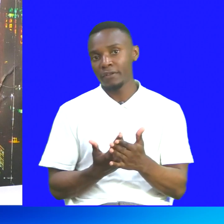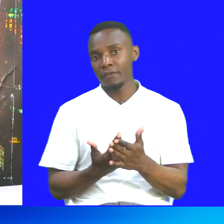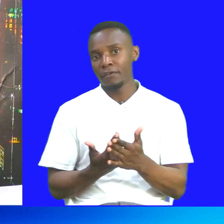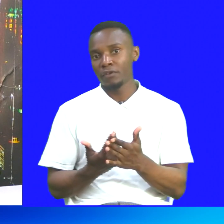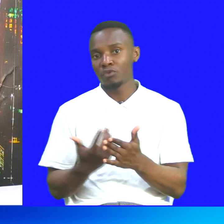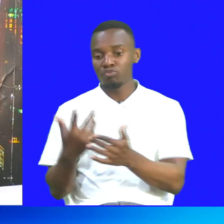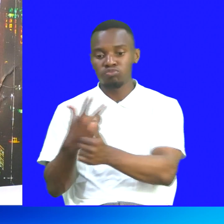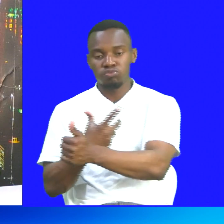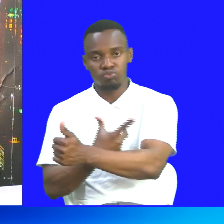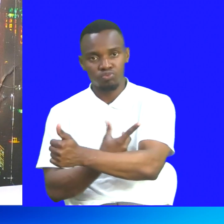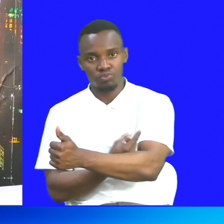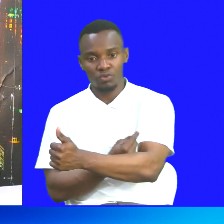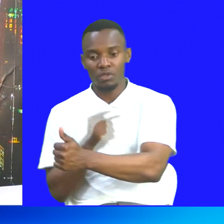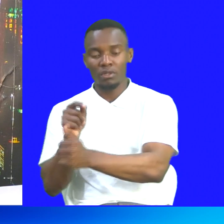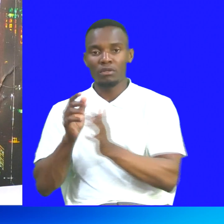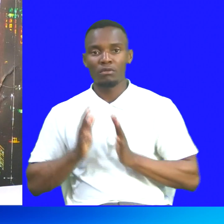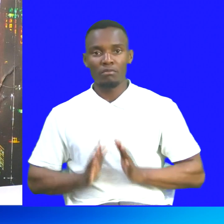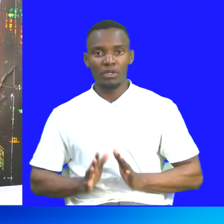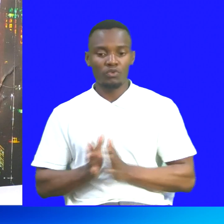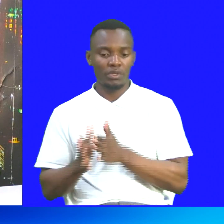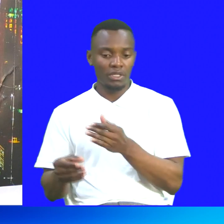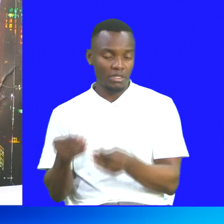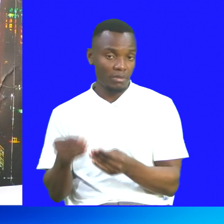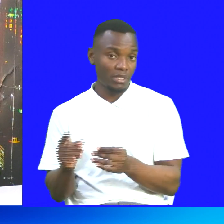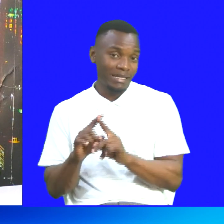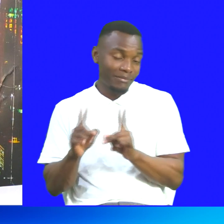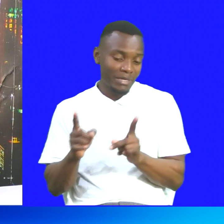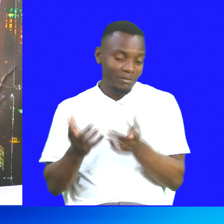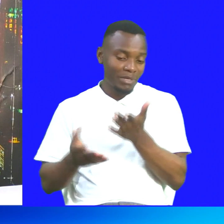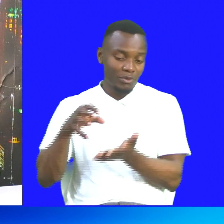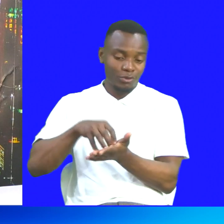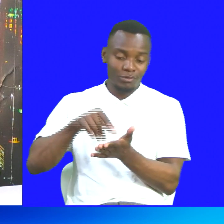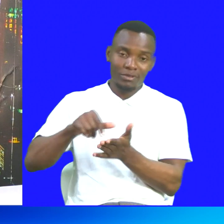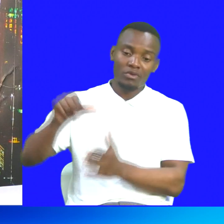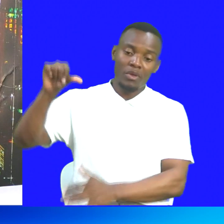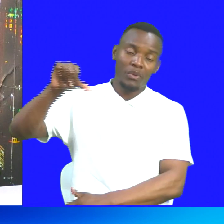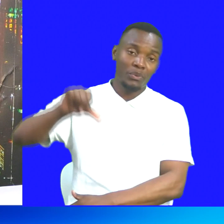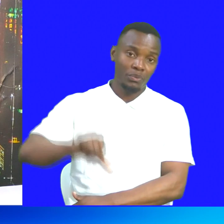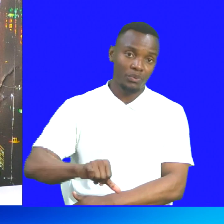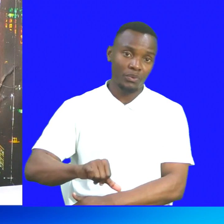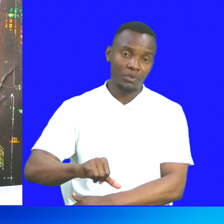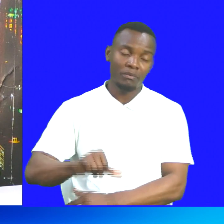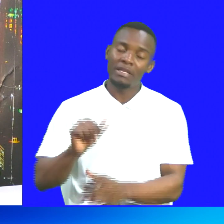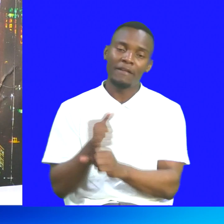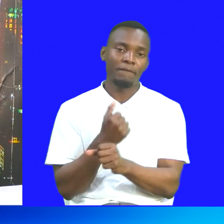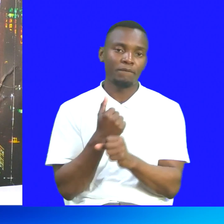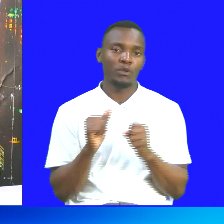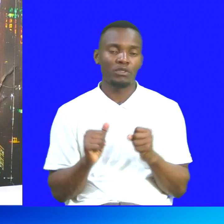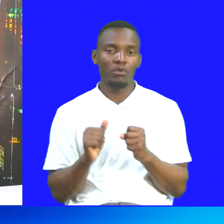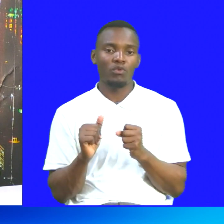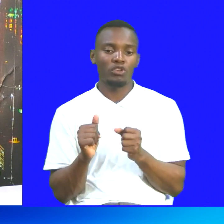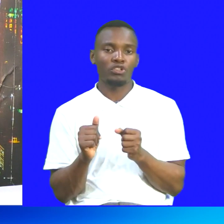treat this person. But maybe the condition was worse and it could not be